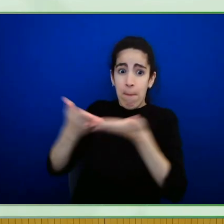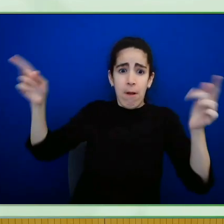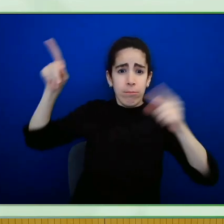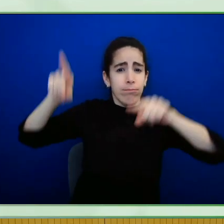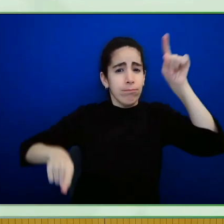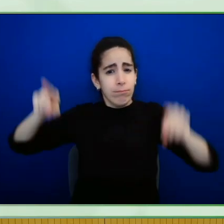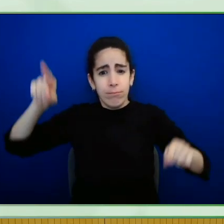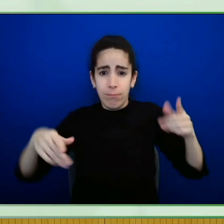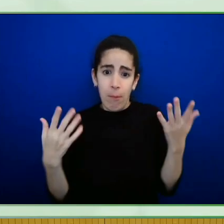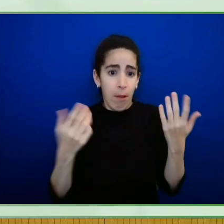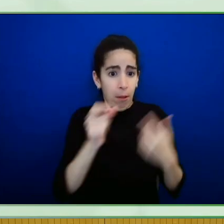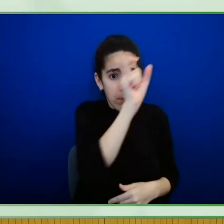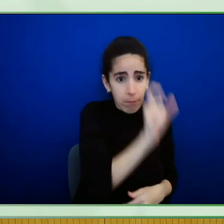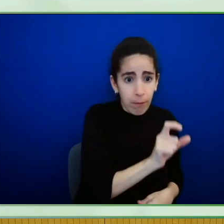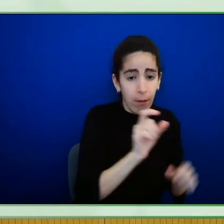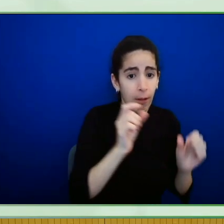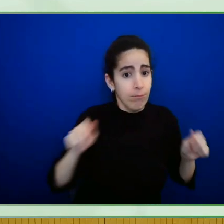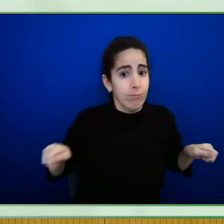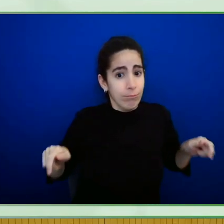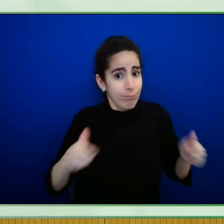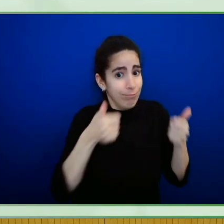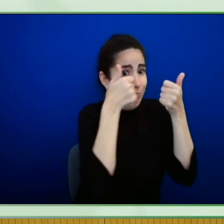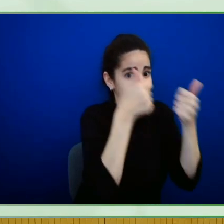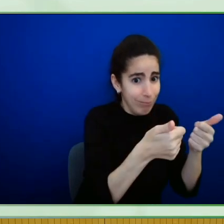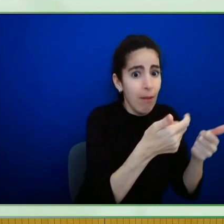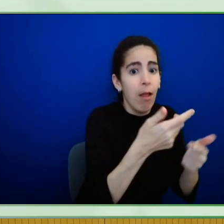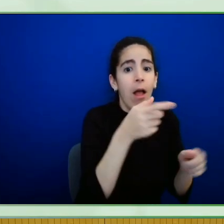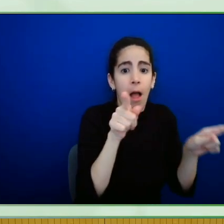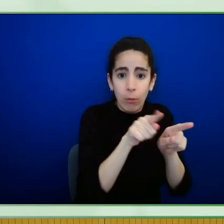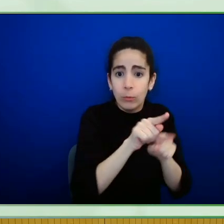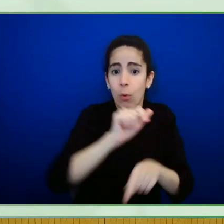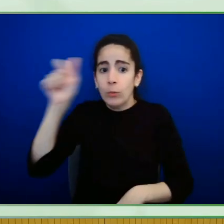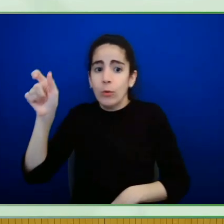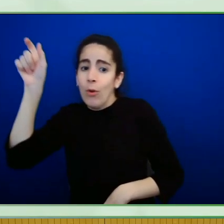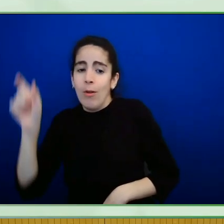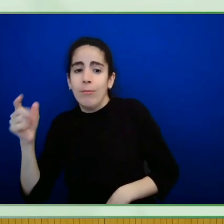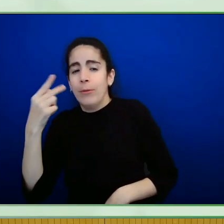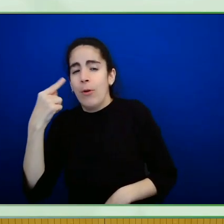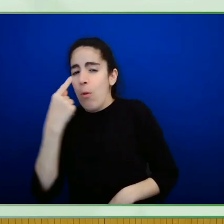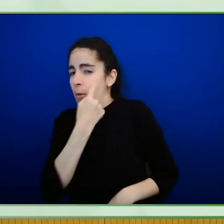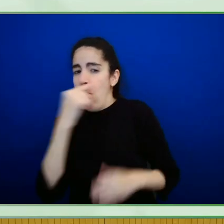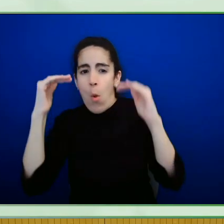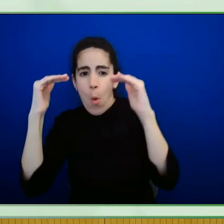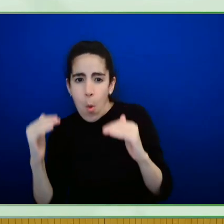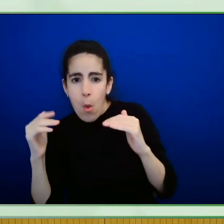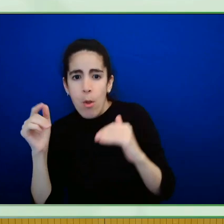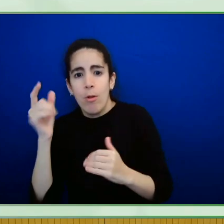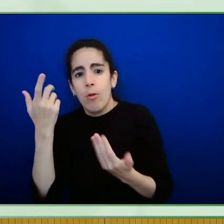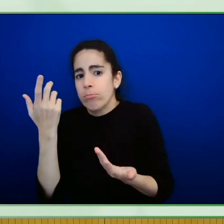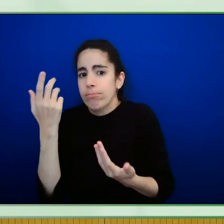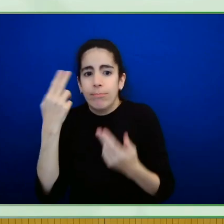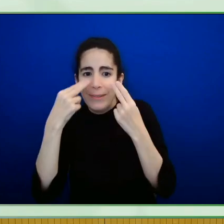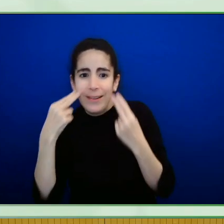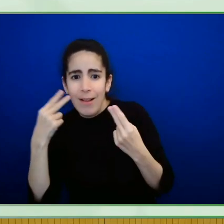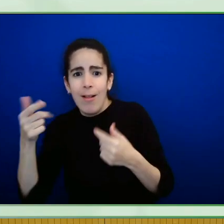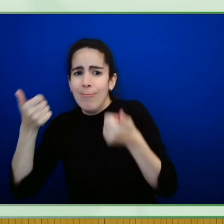fluctuating condition will not always work for another person. So give disabled people the information